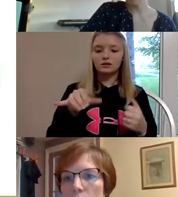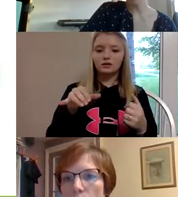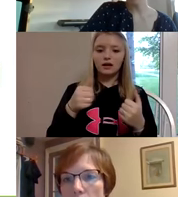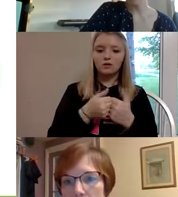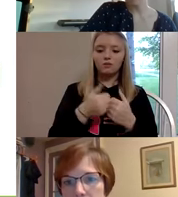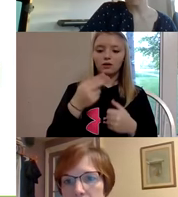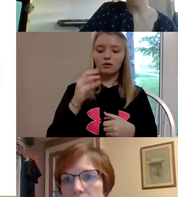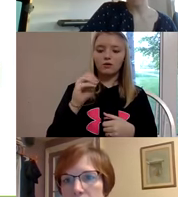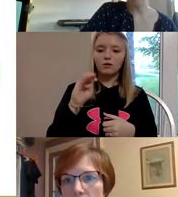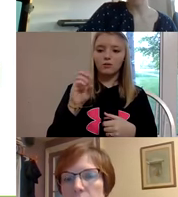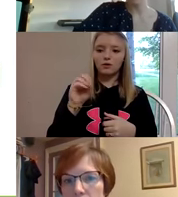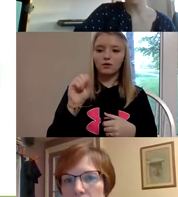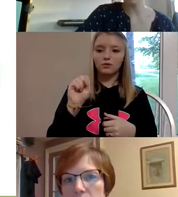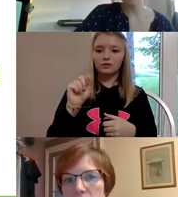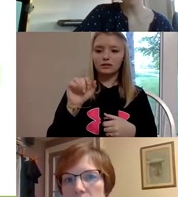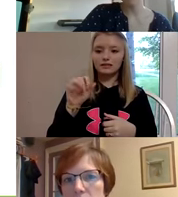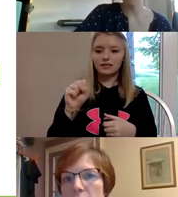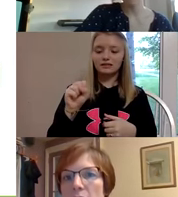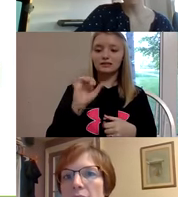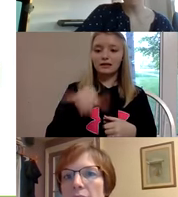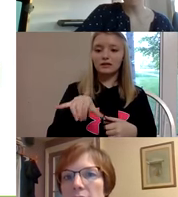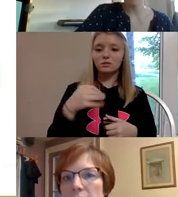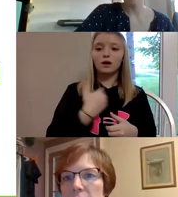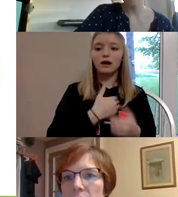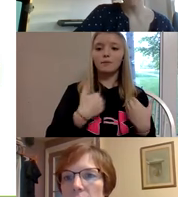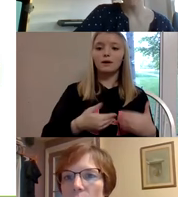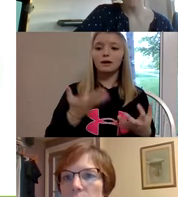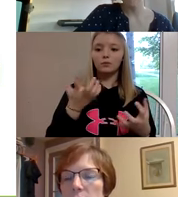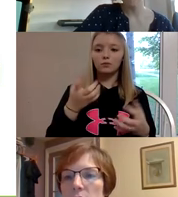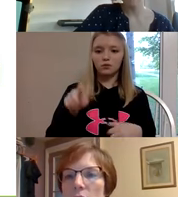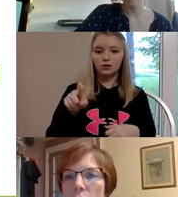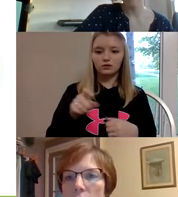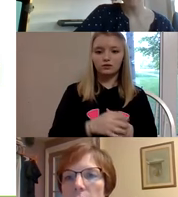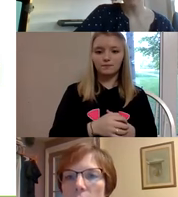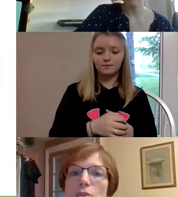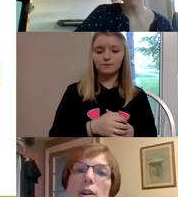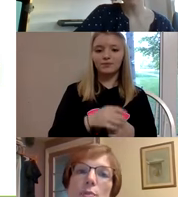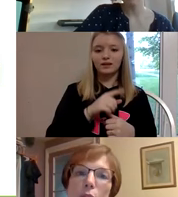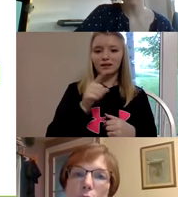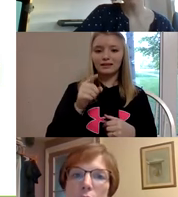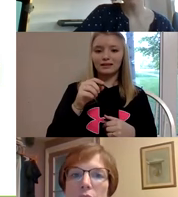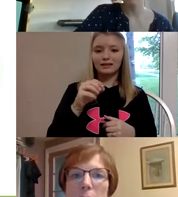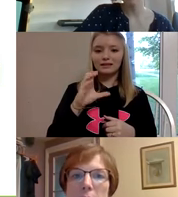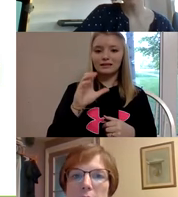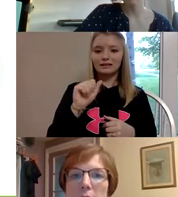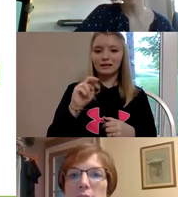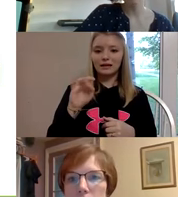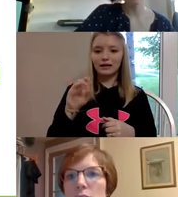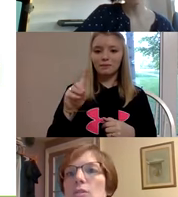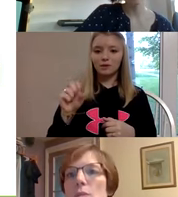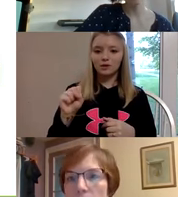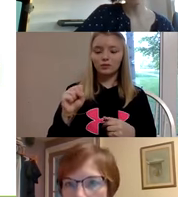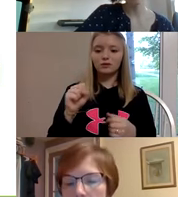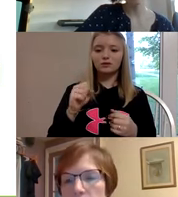body wants homeostasis. And these cannabinoids are trying to work with our body